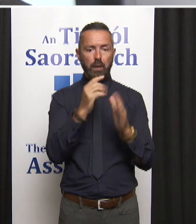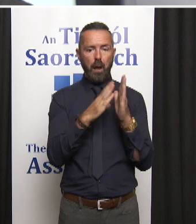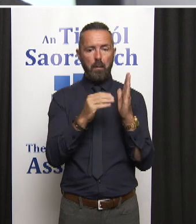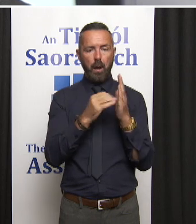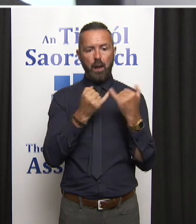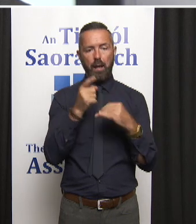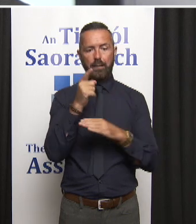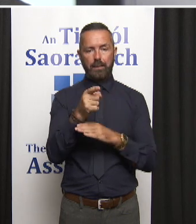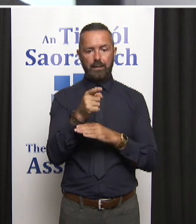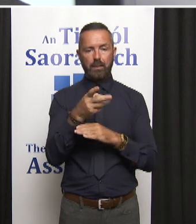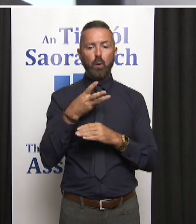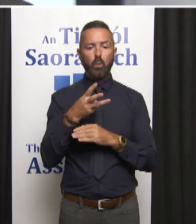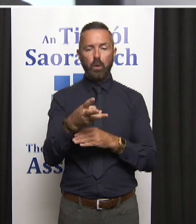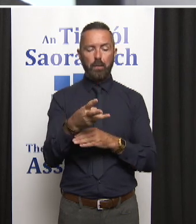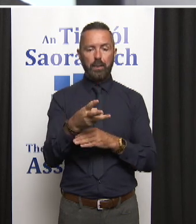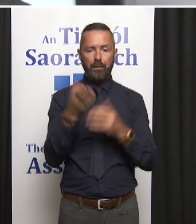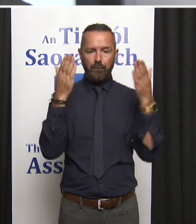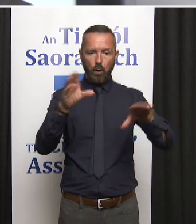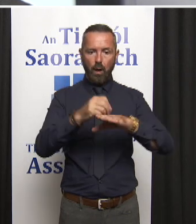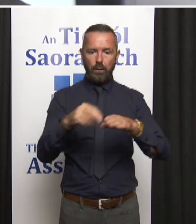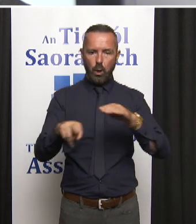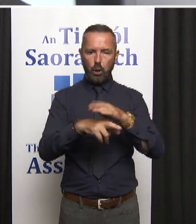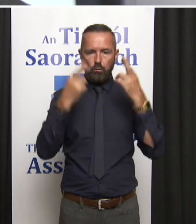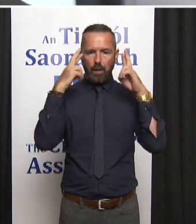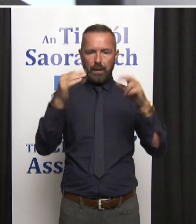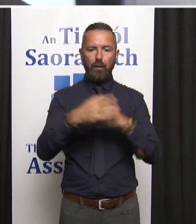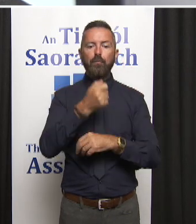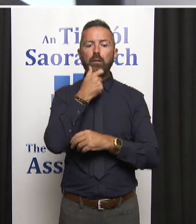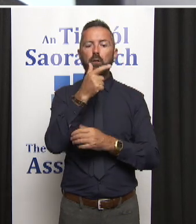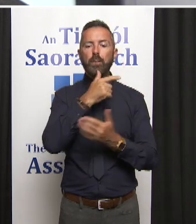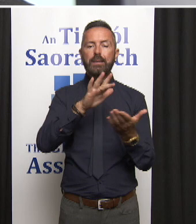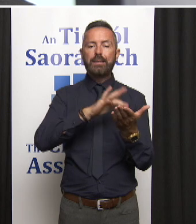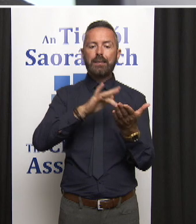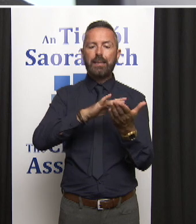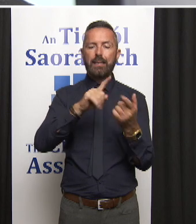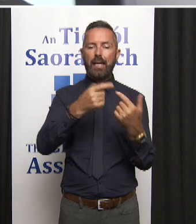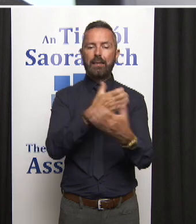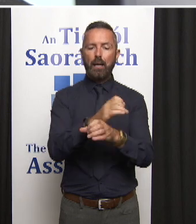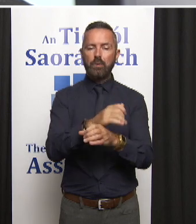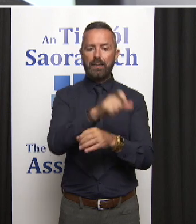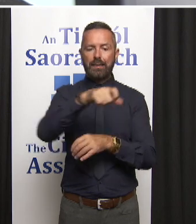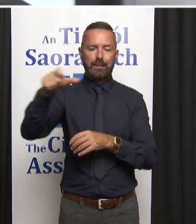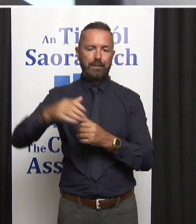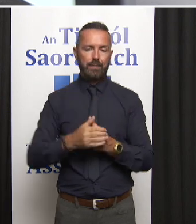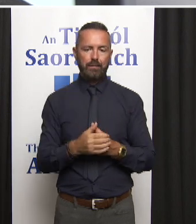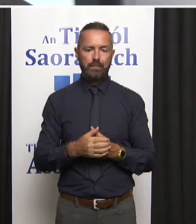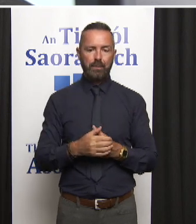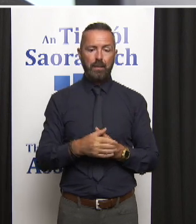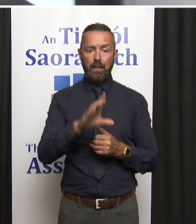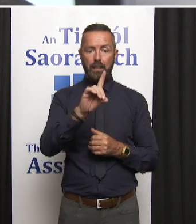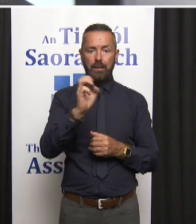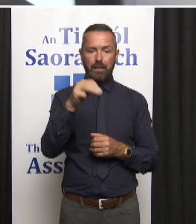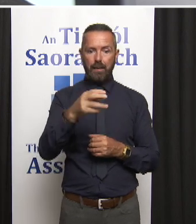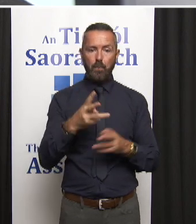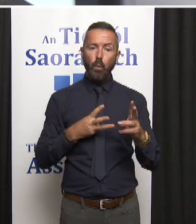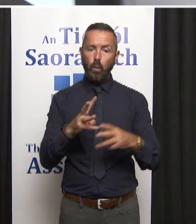address the underrepresentation of citizens in Dublin and Dublin City? The options suggest that a directly elected mayor would still